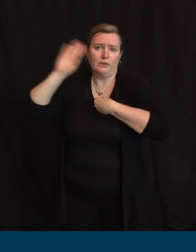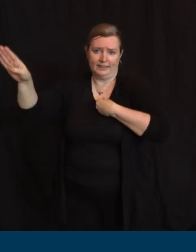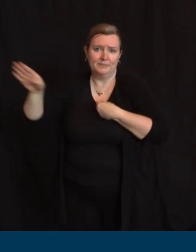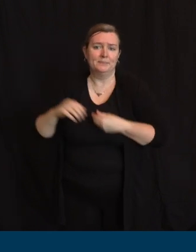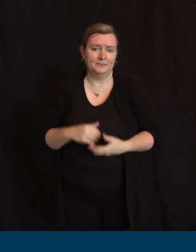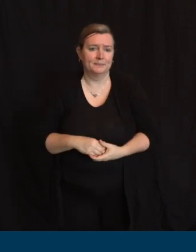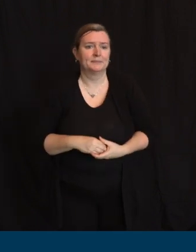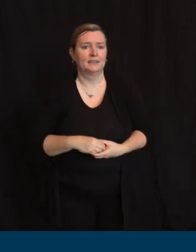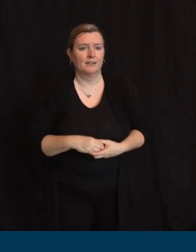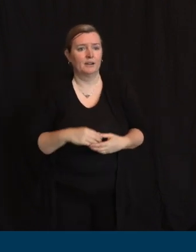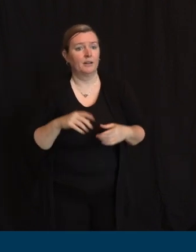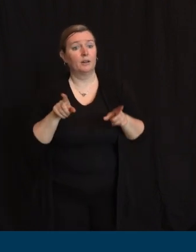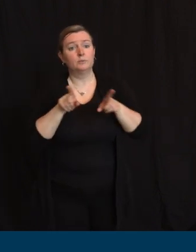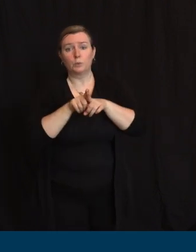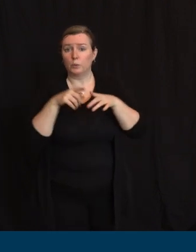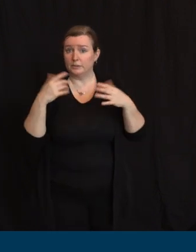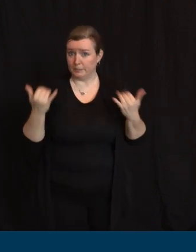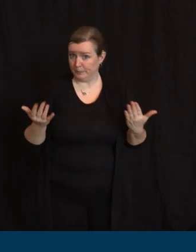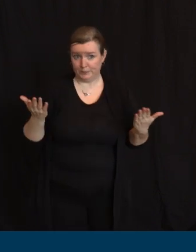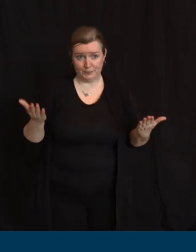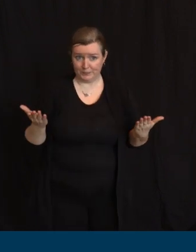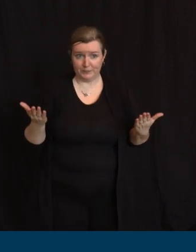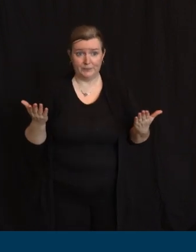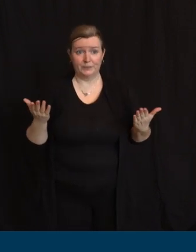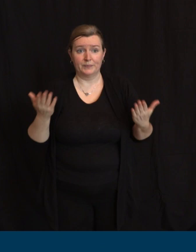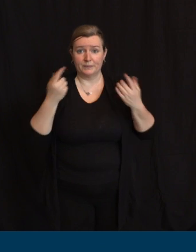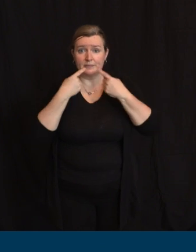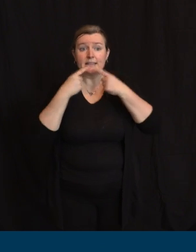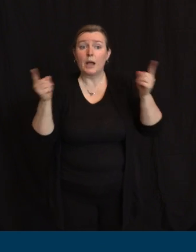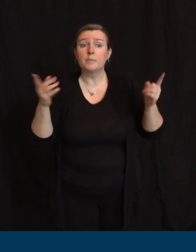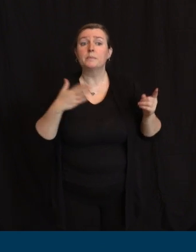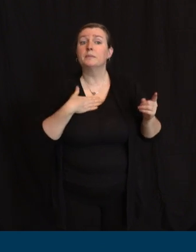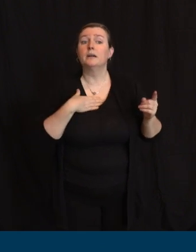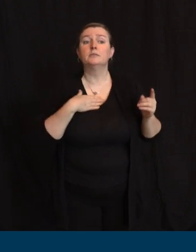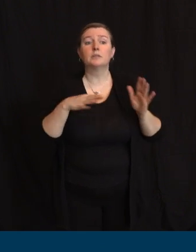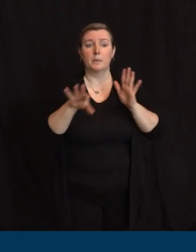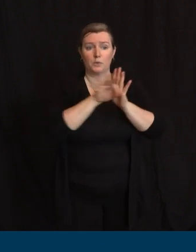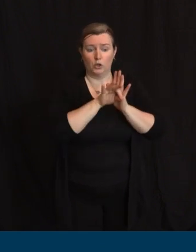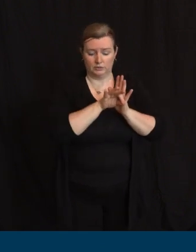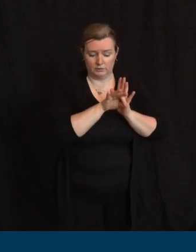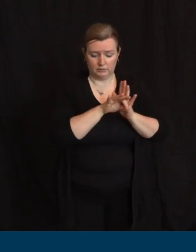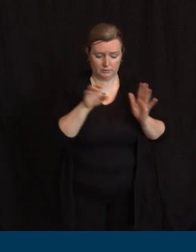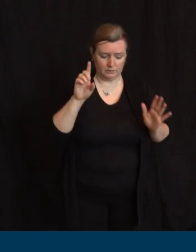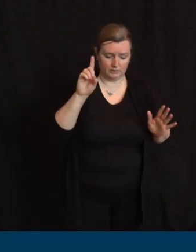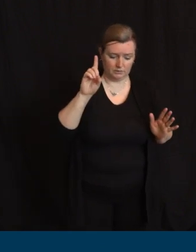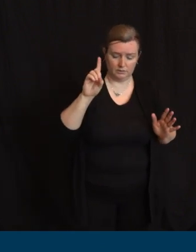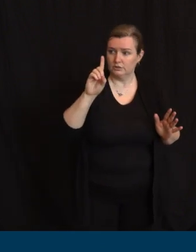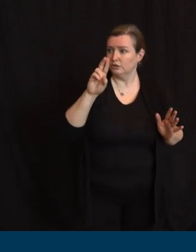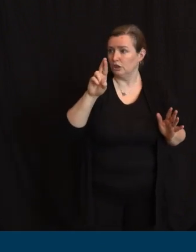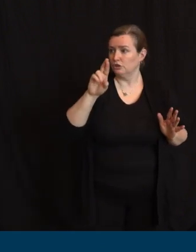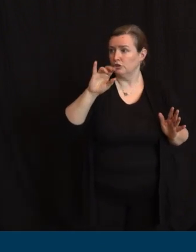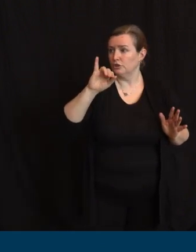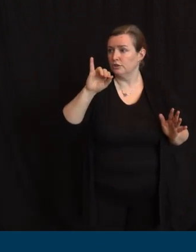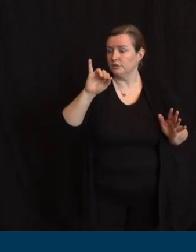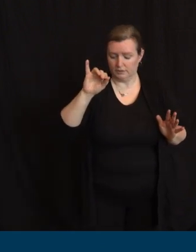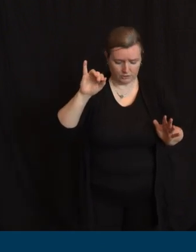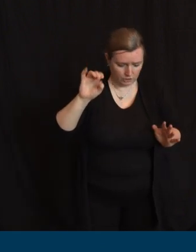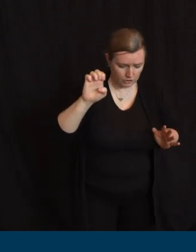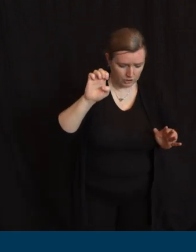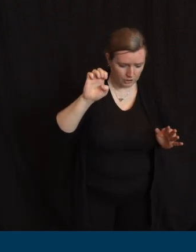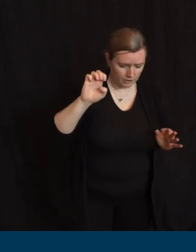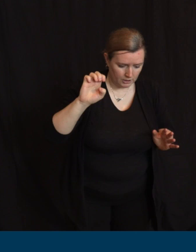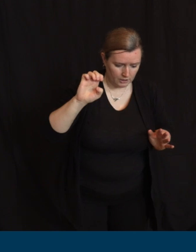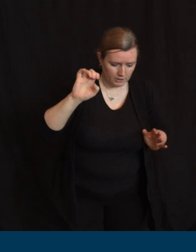Also today, I am announcing my appointments of Dr. Rich Besser and Secretary Jay Johnson to